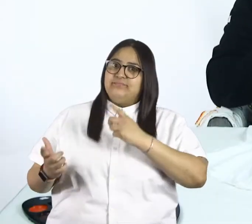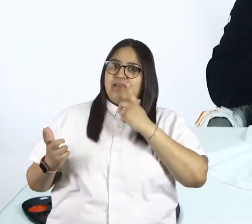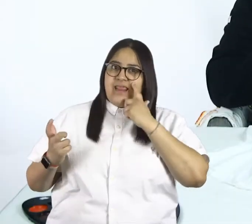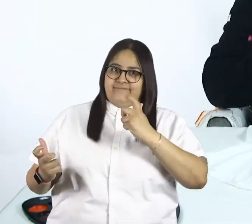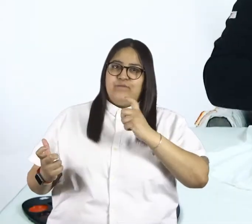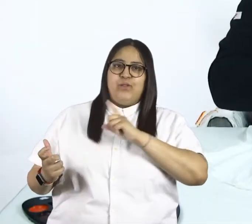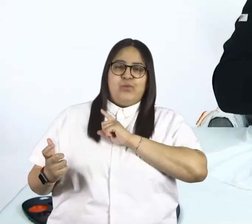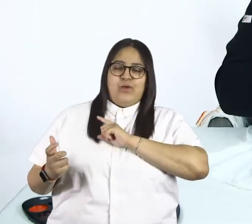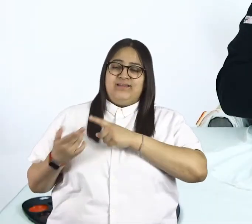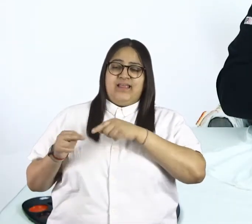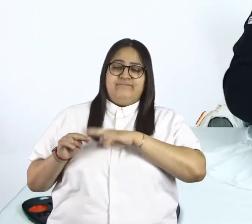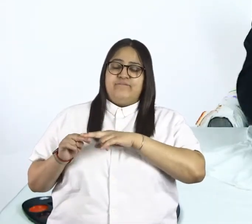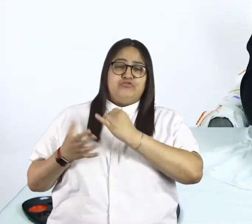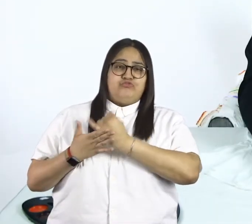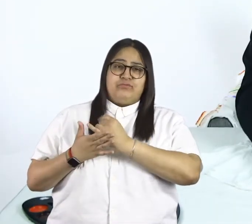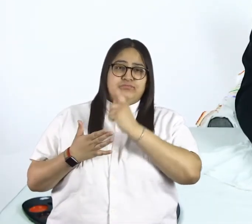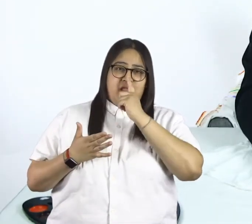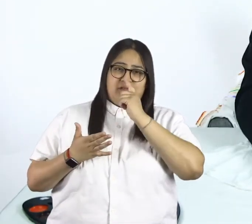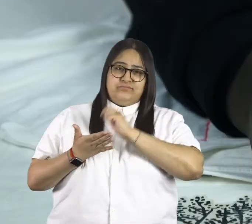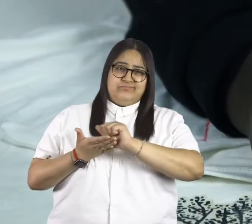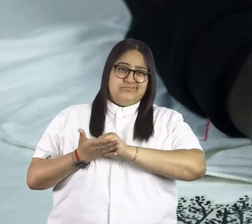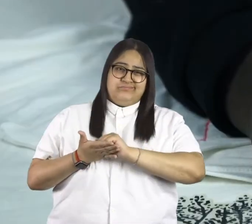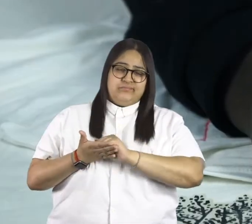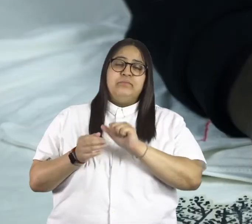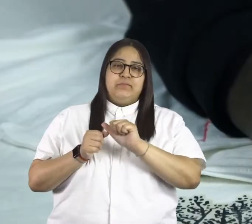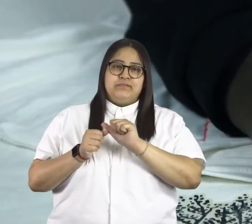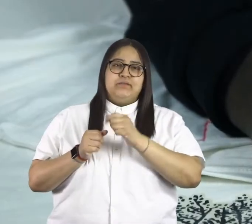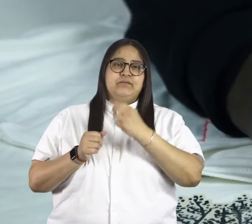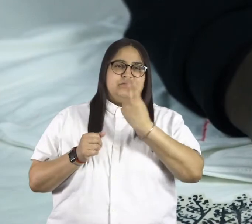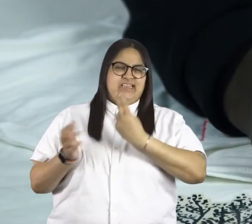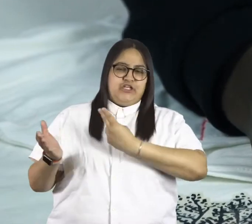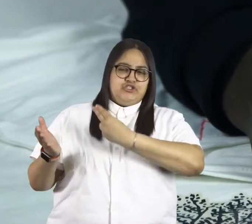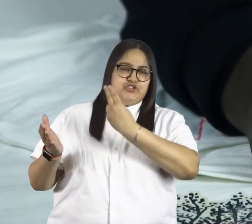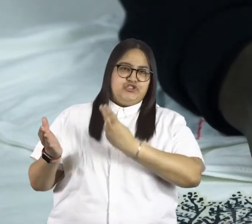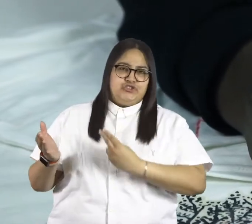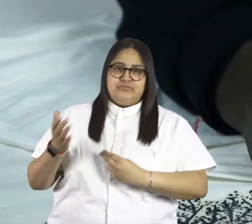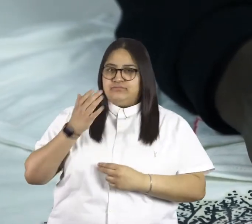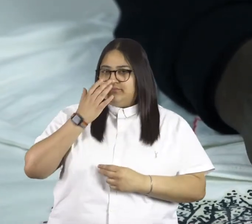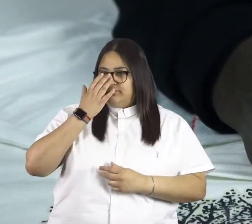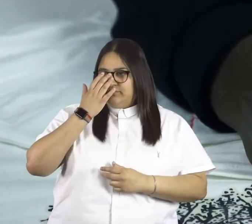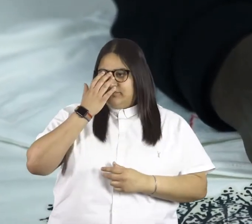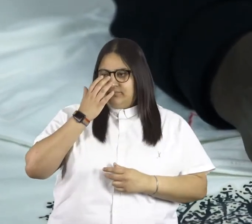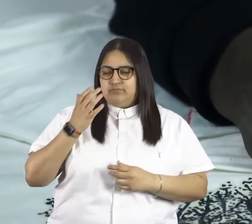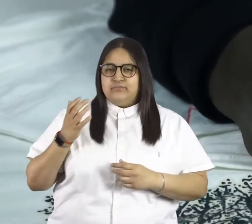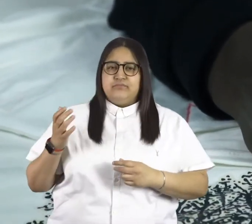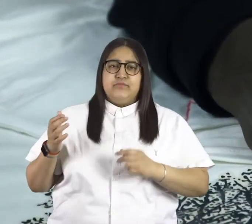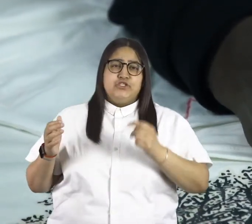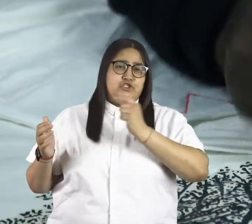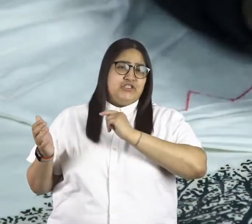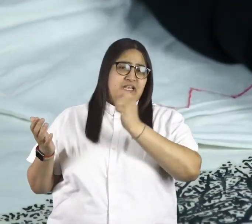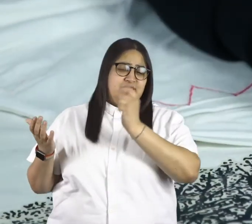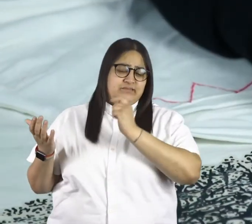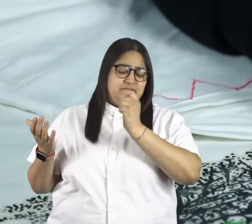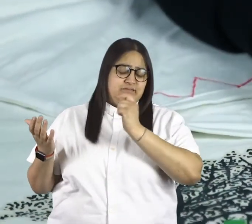can rub out. Oh, sorry. And then what you're gonna do is literally just shade in